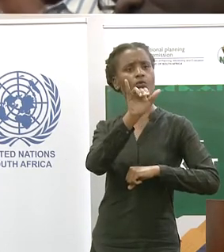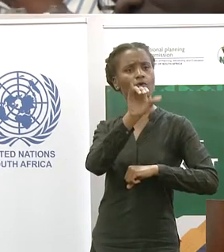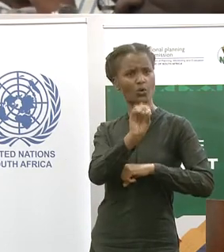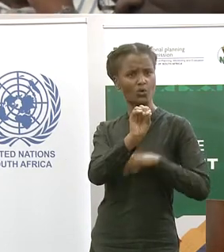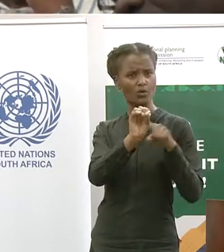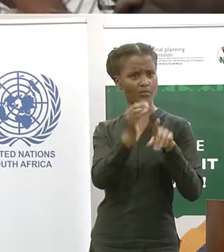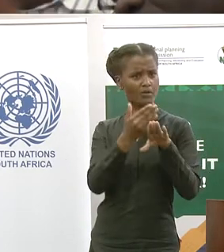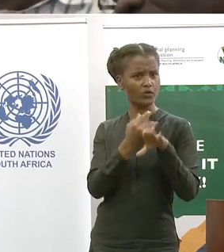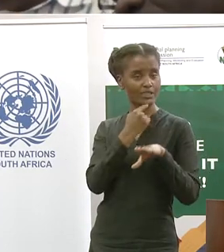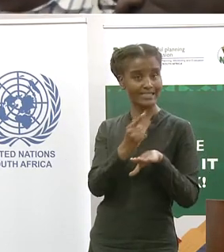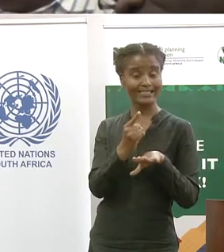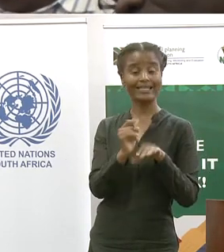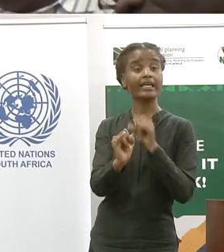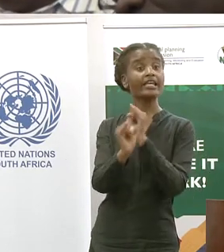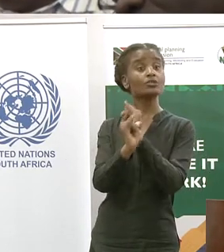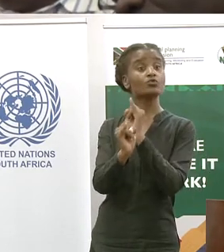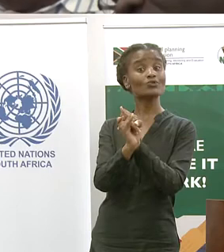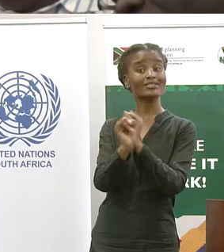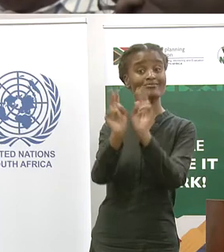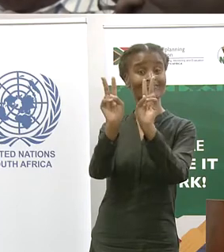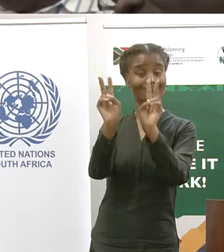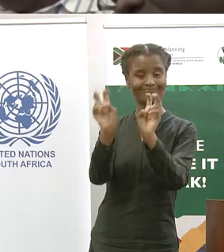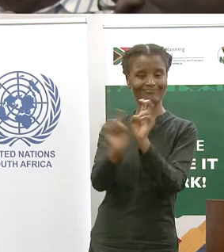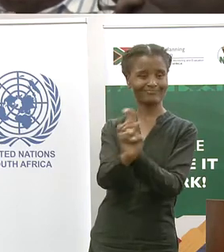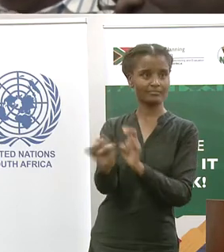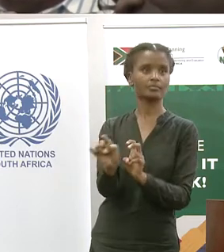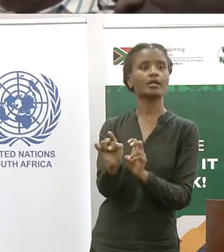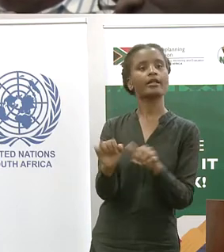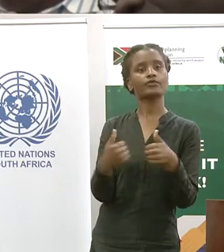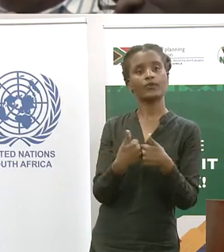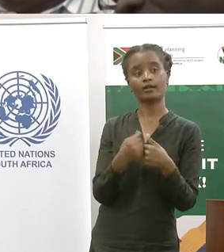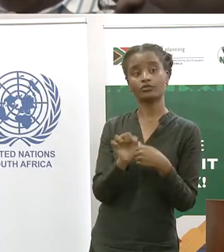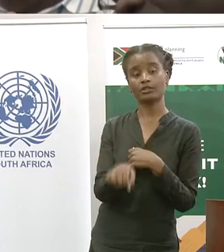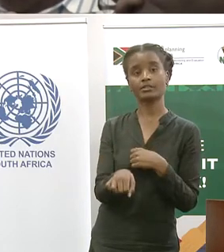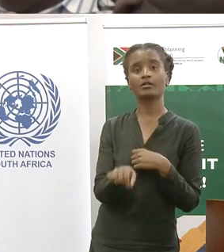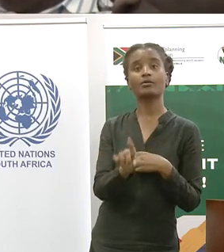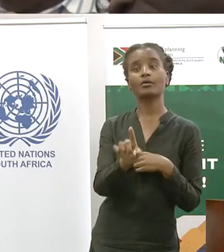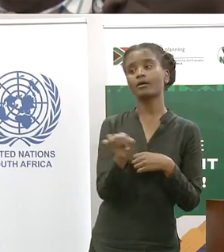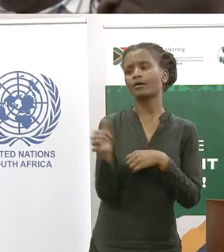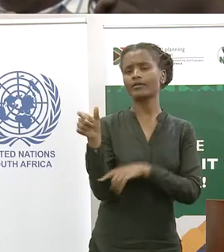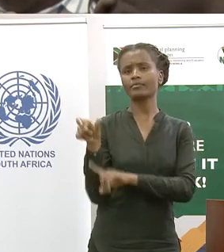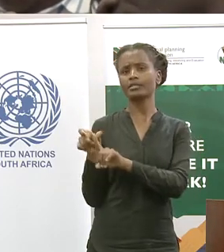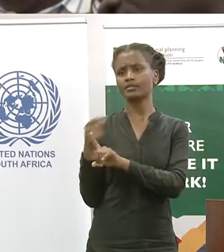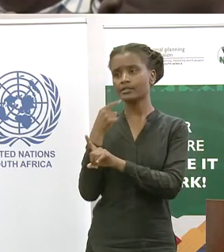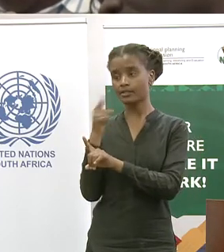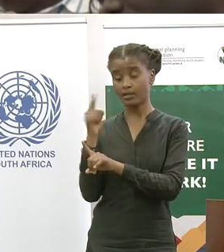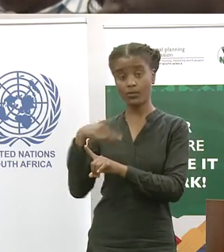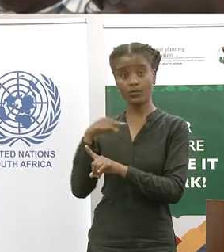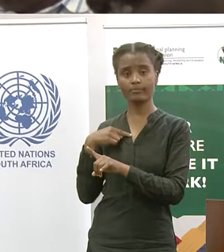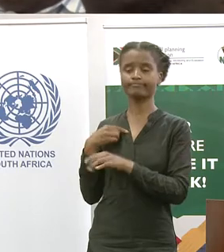a challenge. And my comrade there, when he says we continue